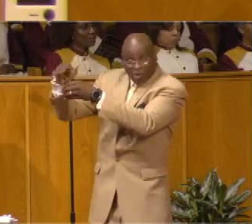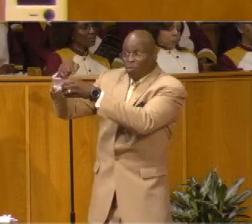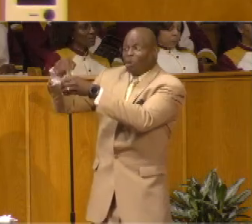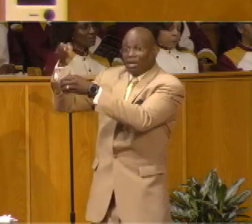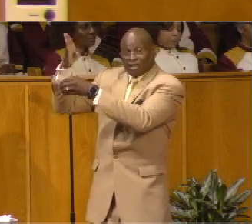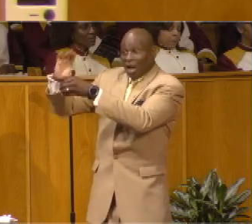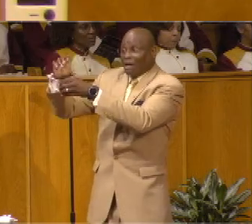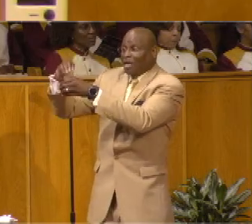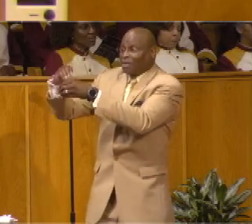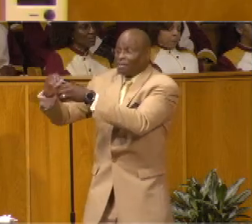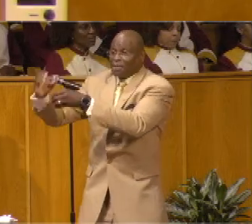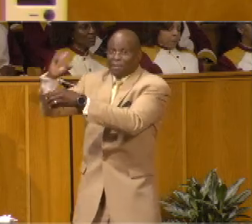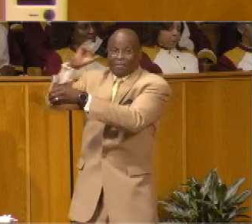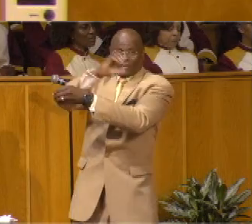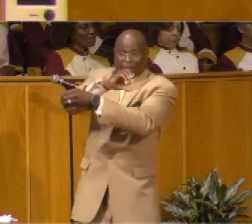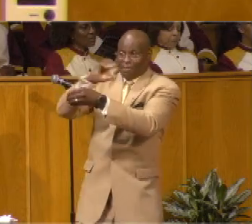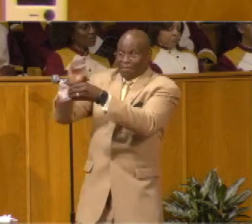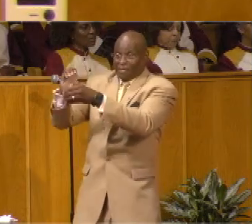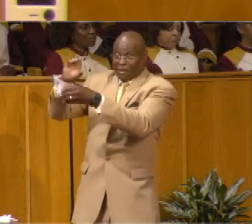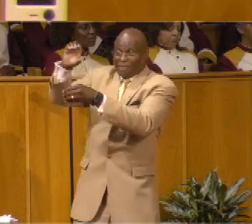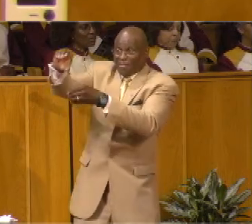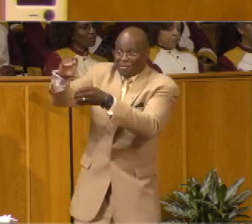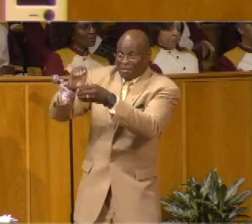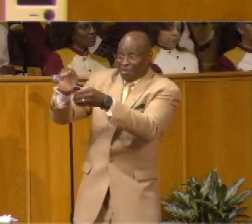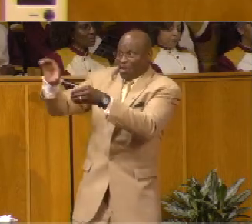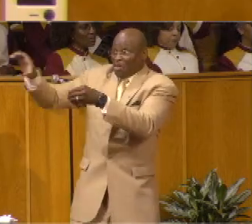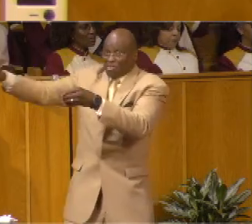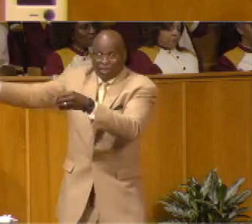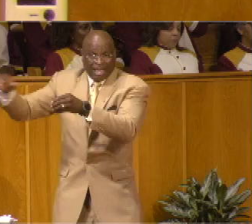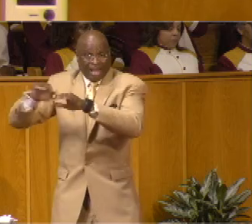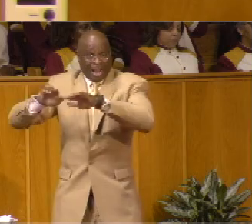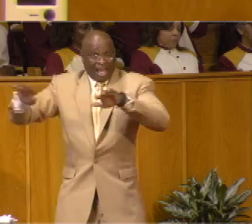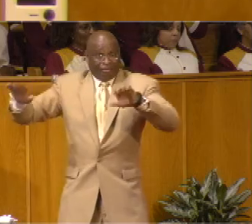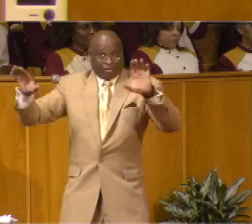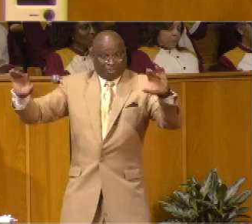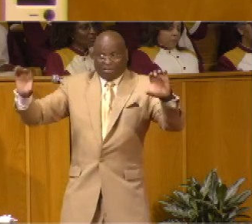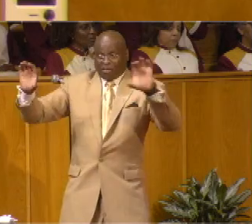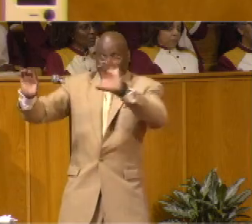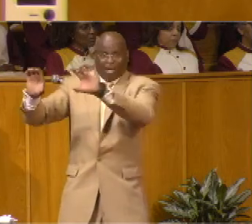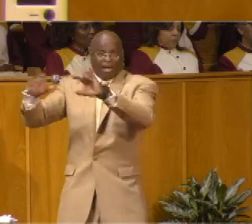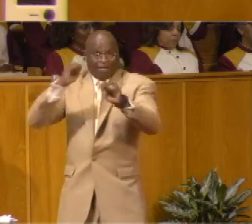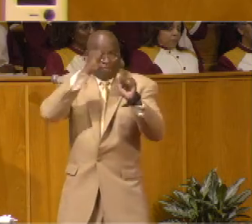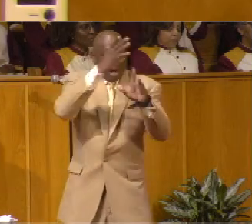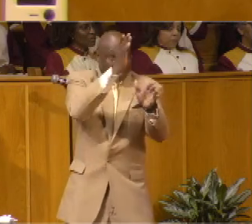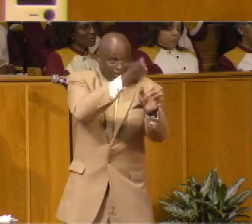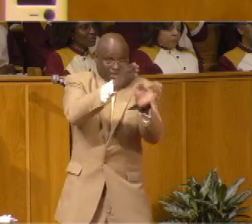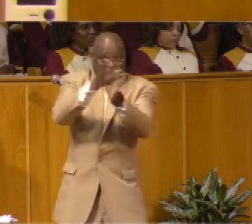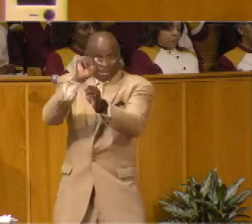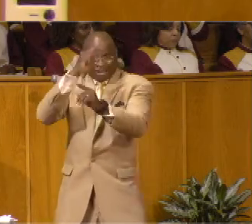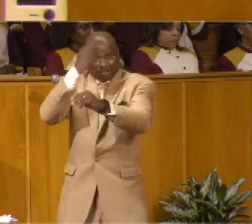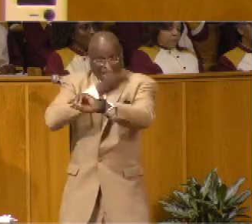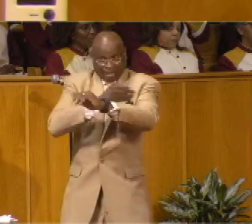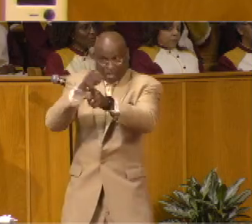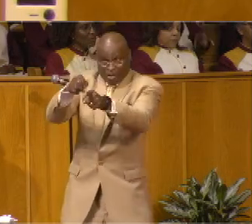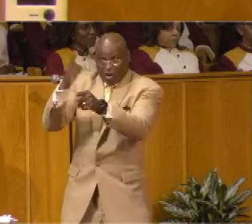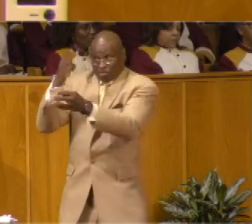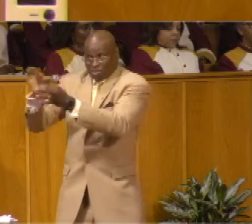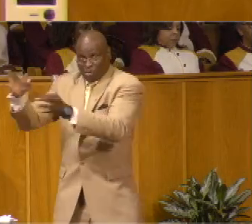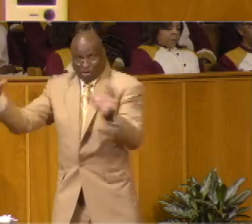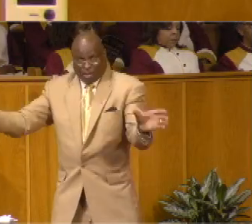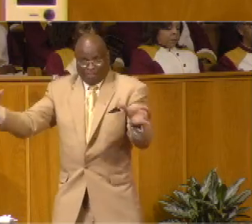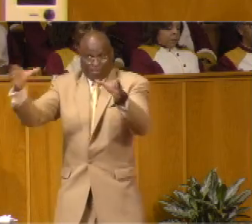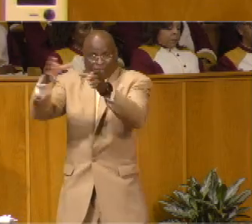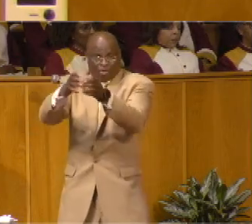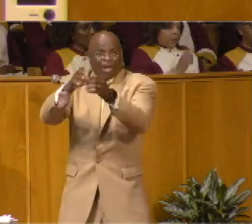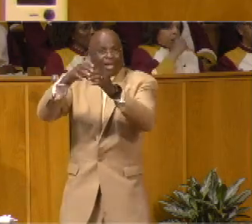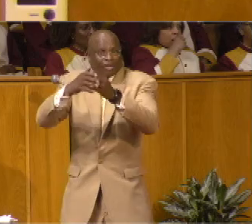of God, is made manifest in three hypostases that we identify as Father, Son, and Holy Spirit, which is better known